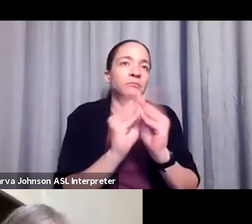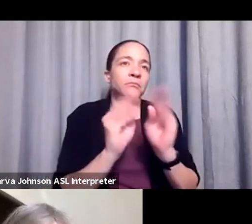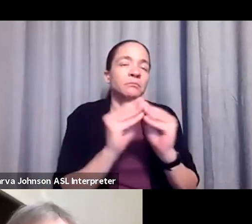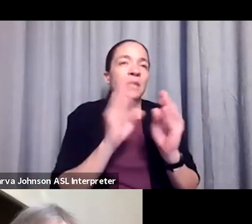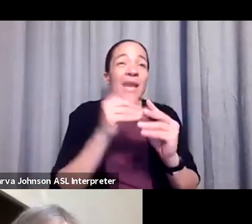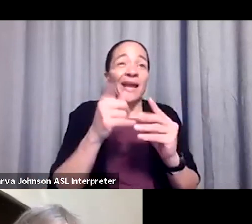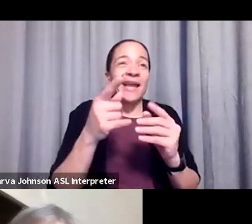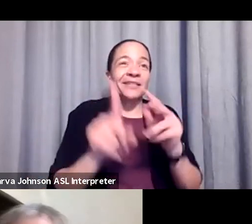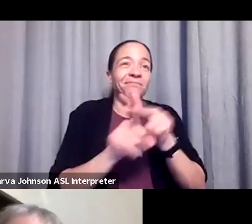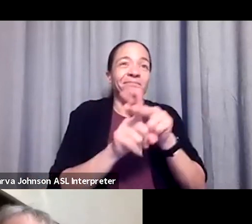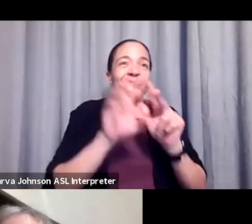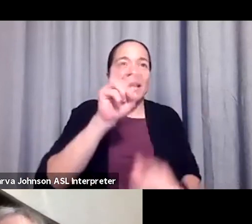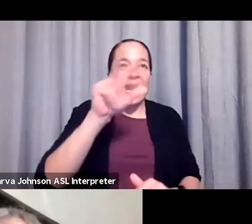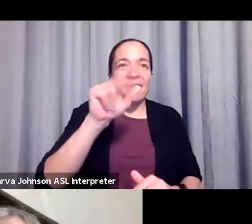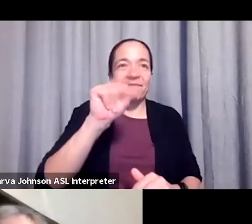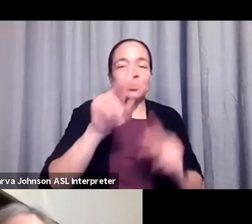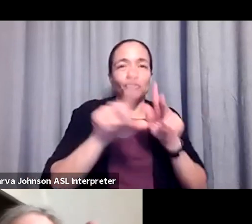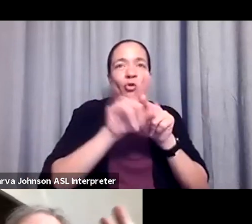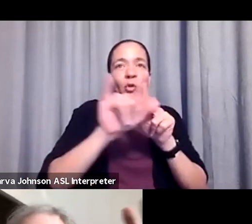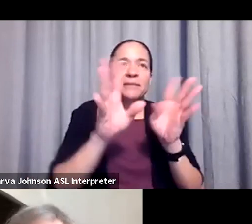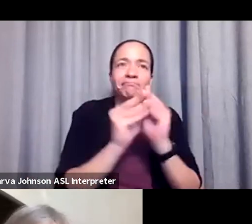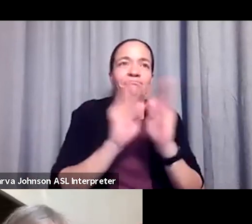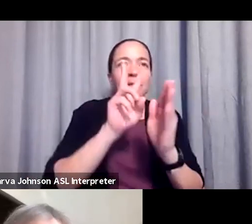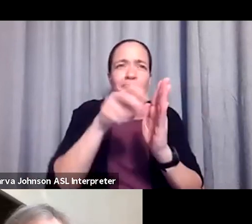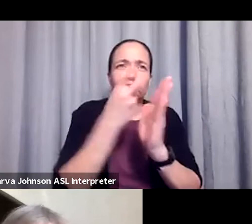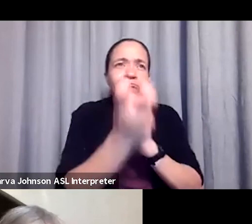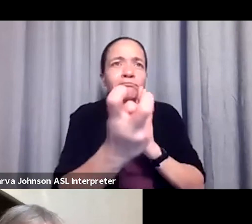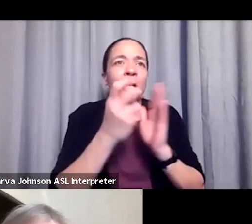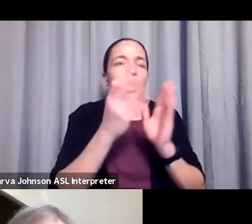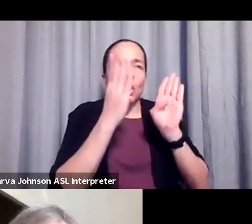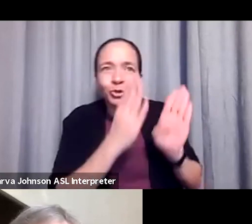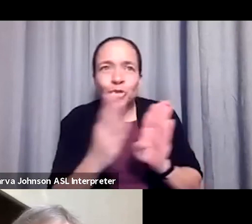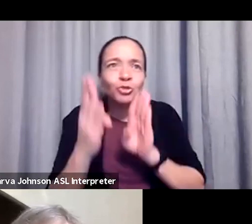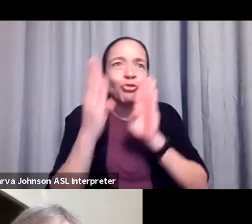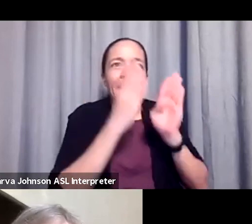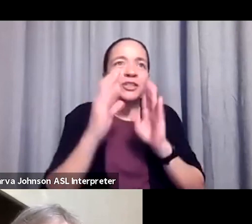and did sort of a deep dive in the strategy, including the communications piece that